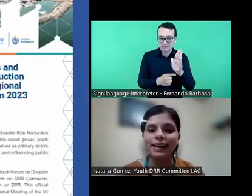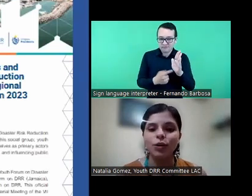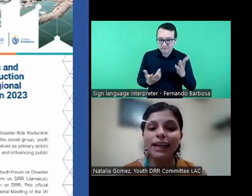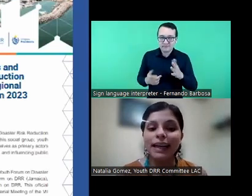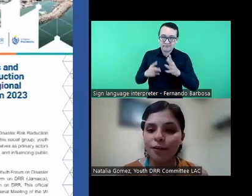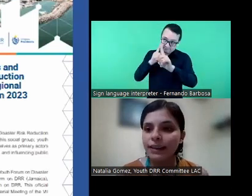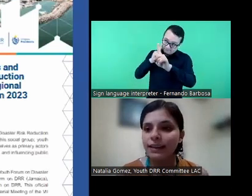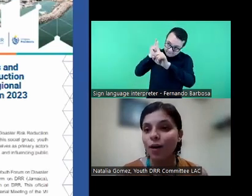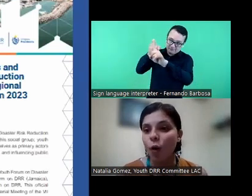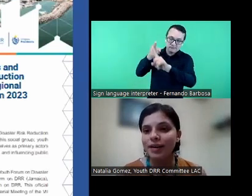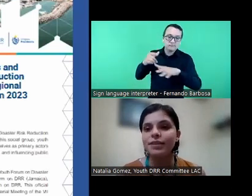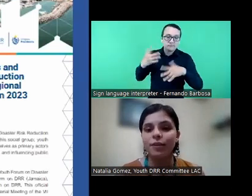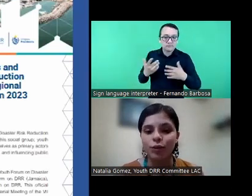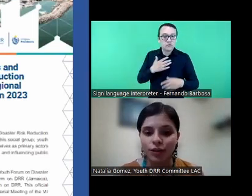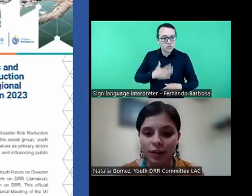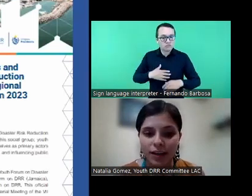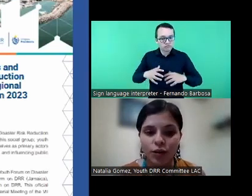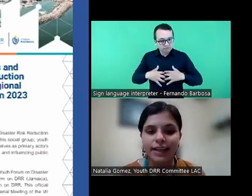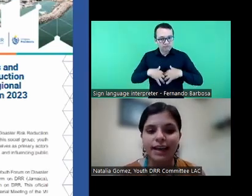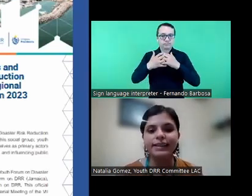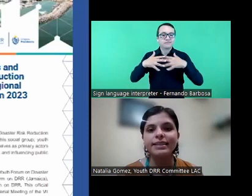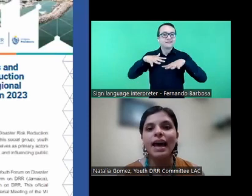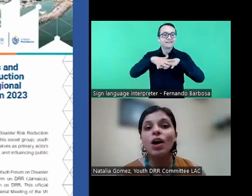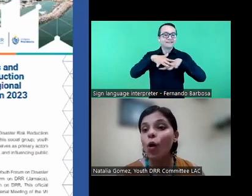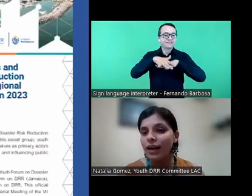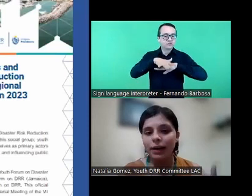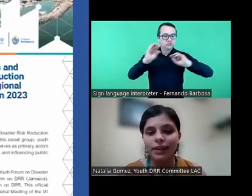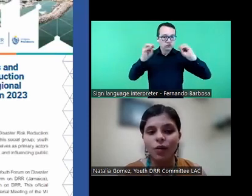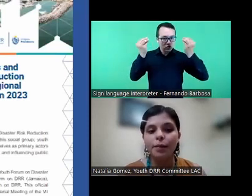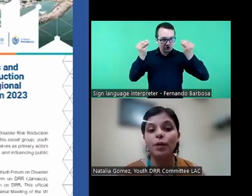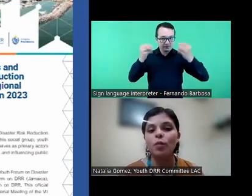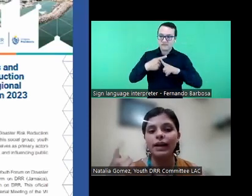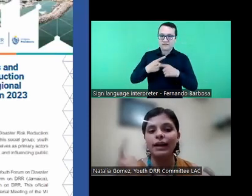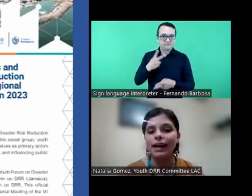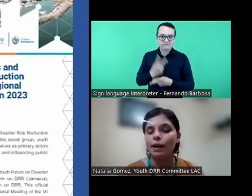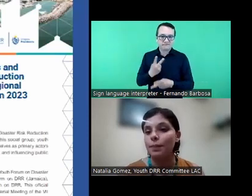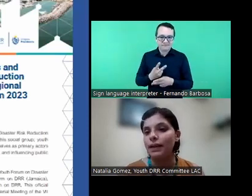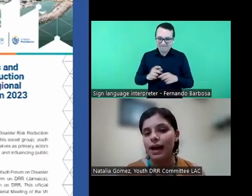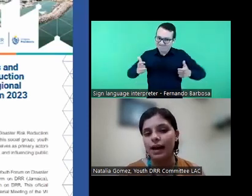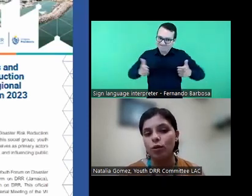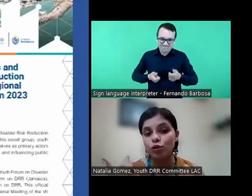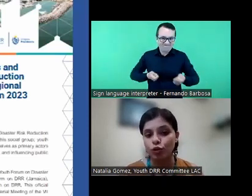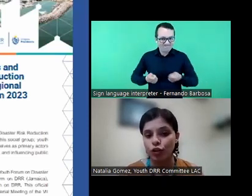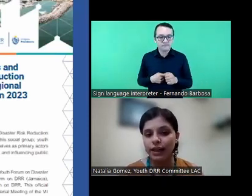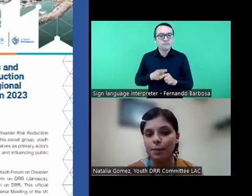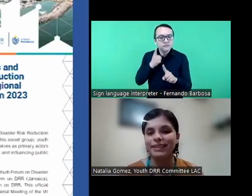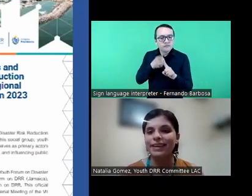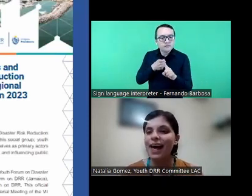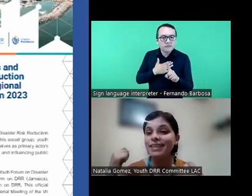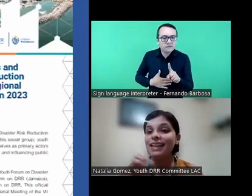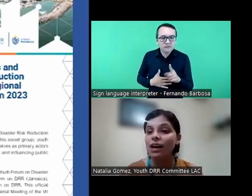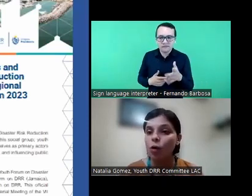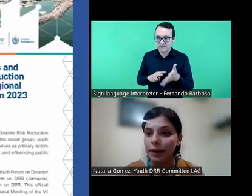one of the main objectives is the creation of the youth network for the disaster risk reduction with the aim of